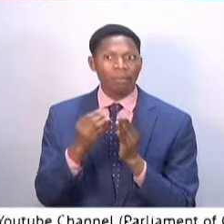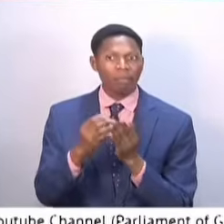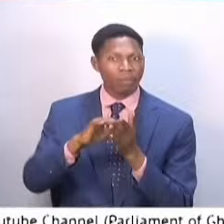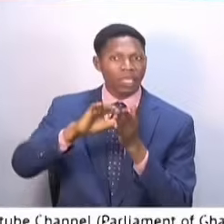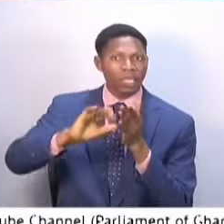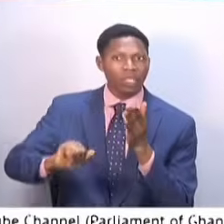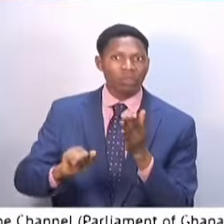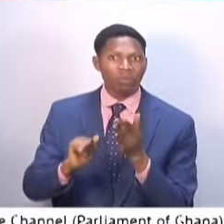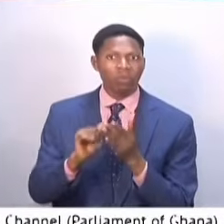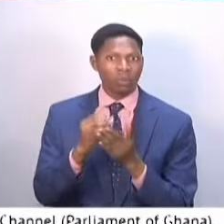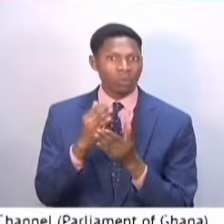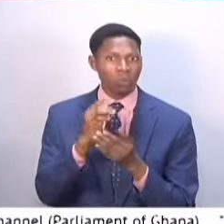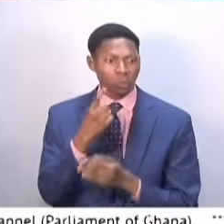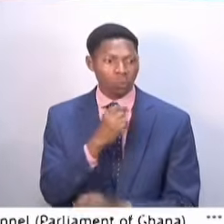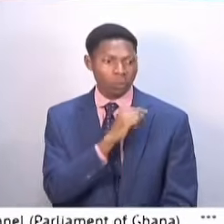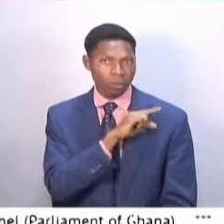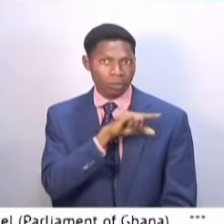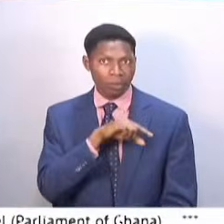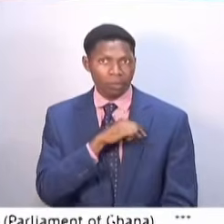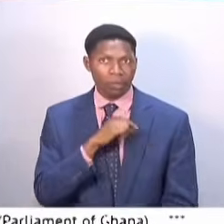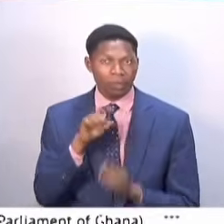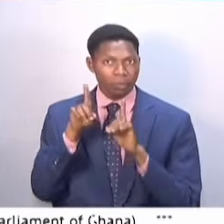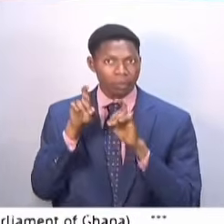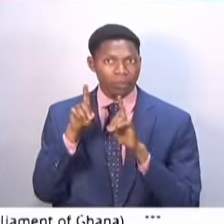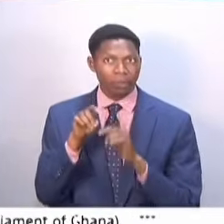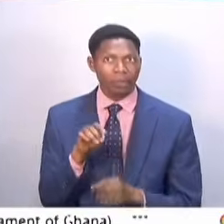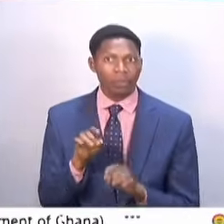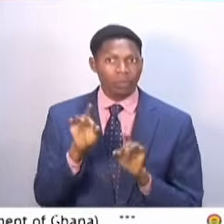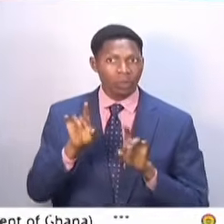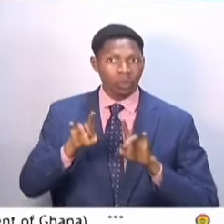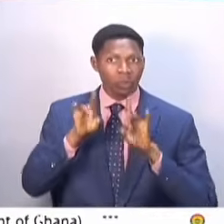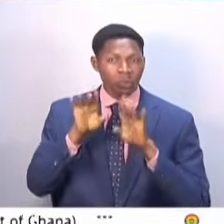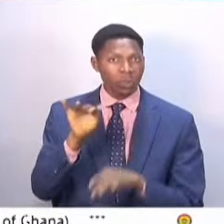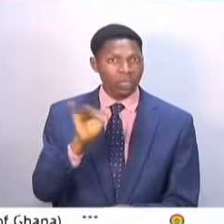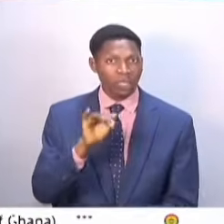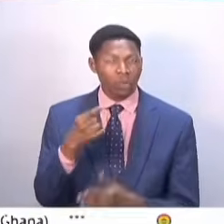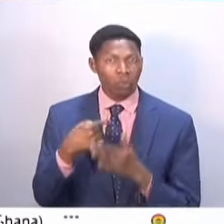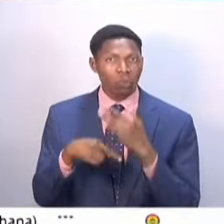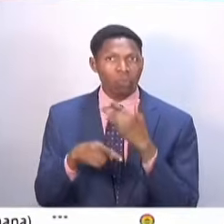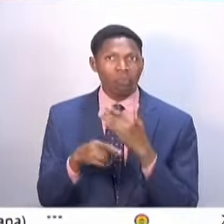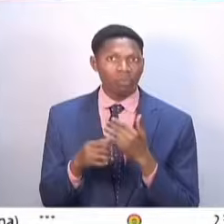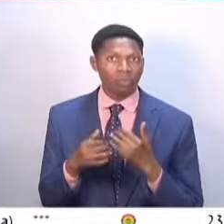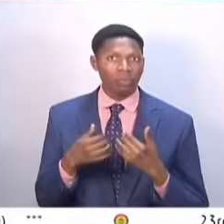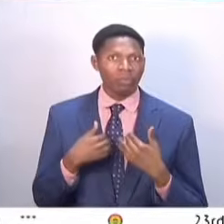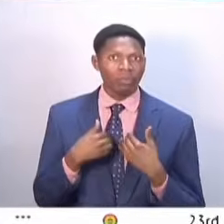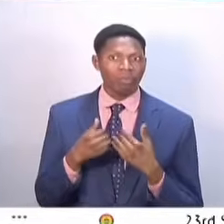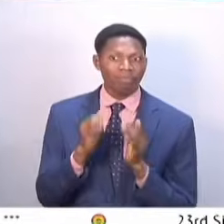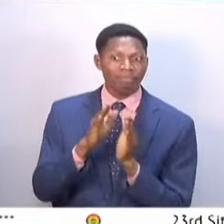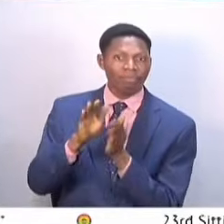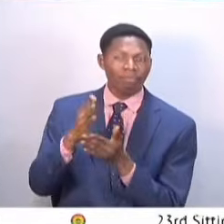one of its qualification exams. Australia has exempted doctors